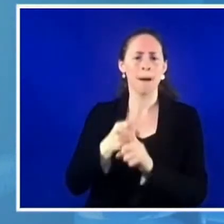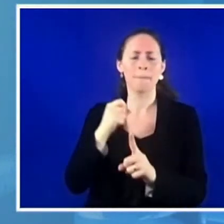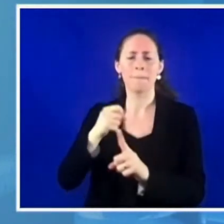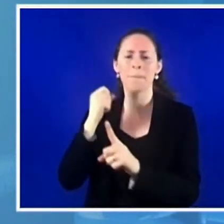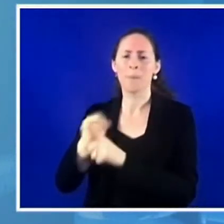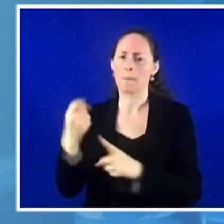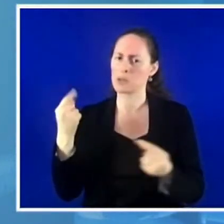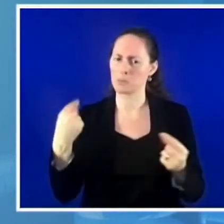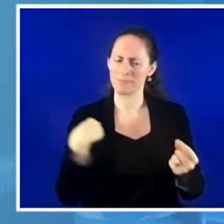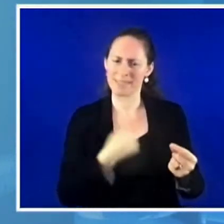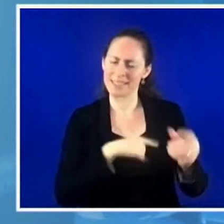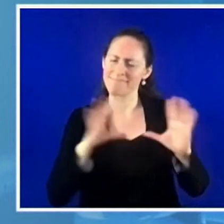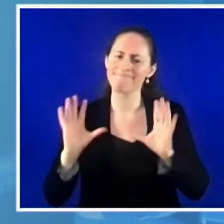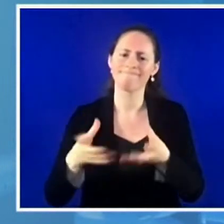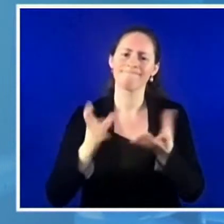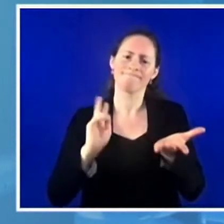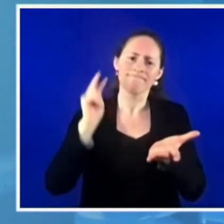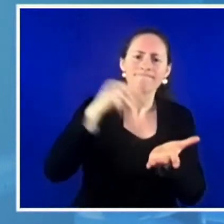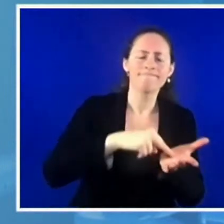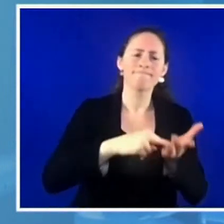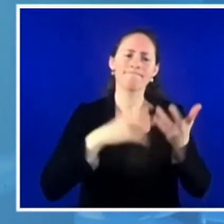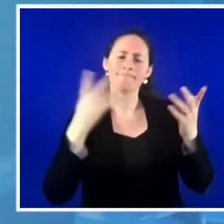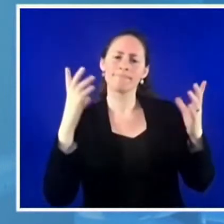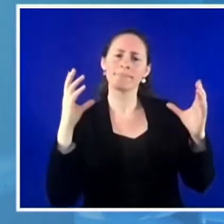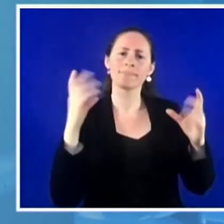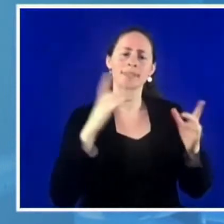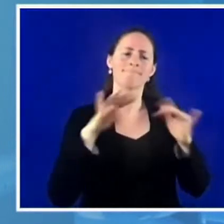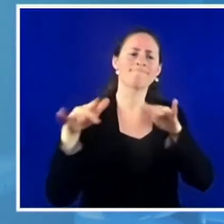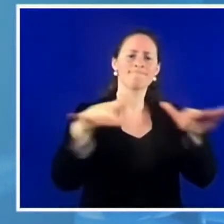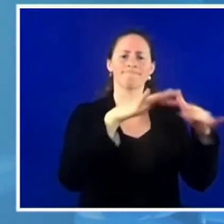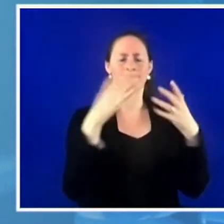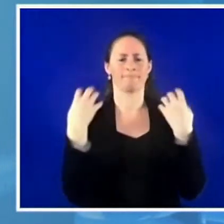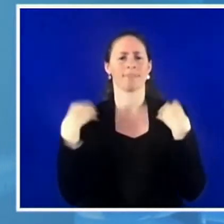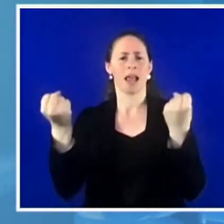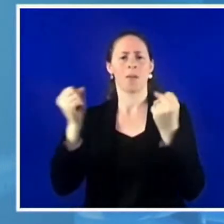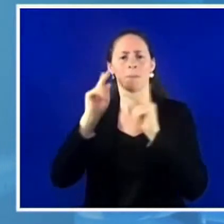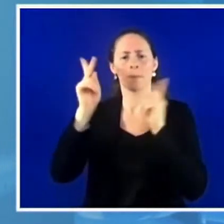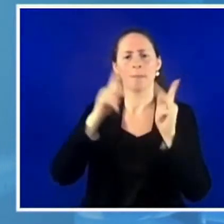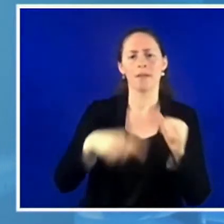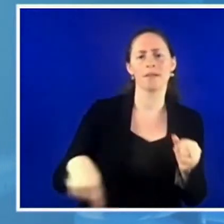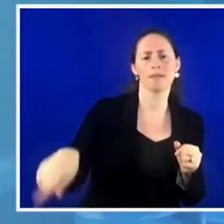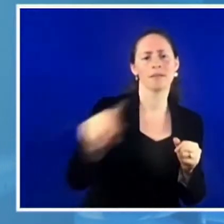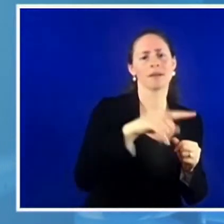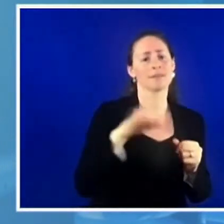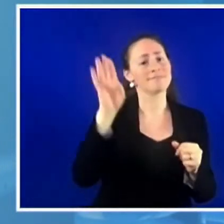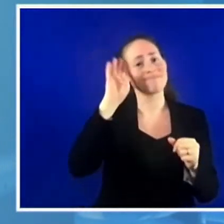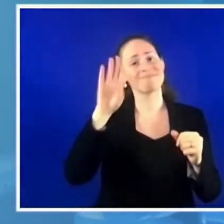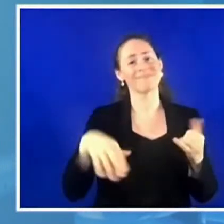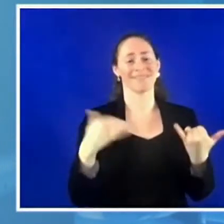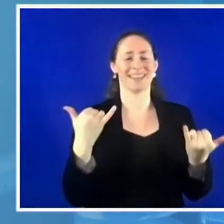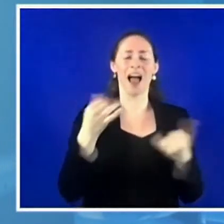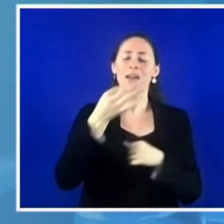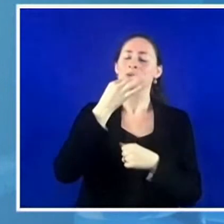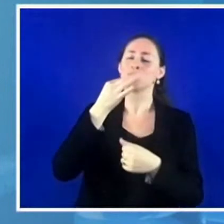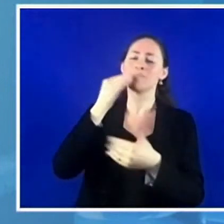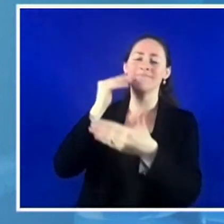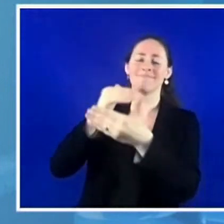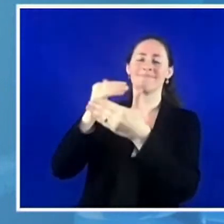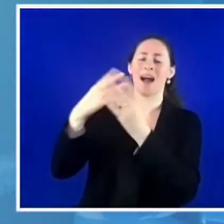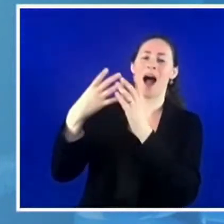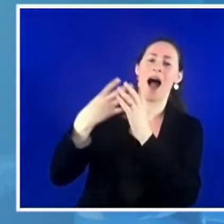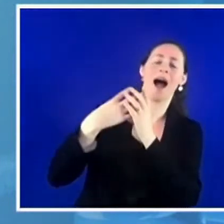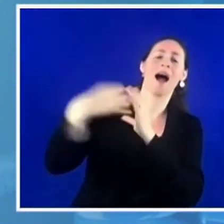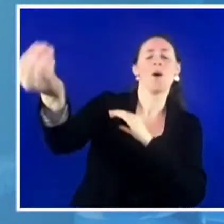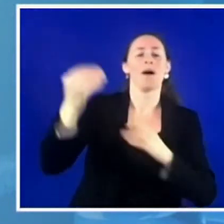emerge from this dark year. I know that we will find brighter days ahead. Thank you so much again for being with us. And it gives me great pleasure